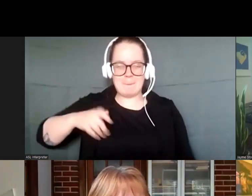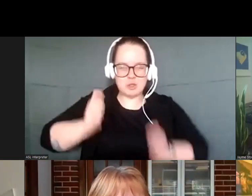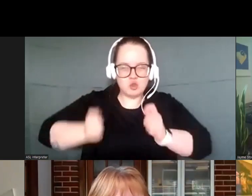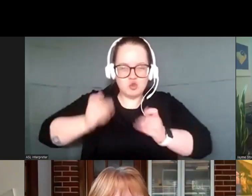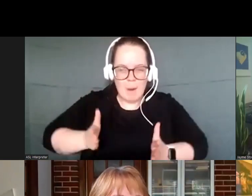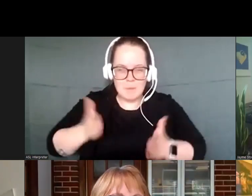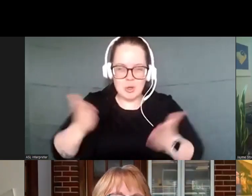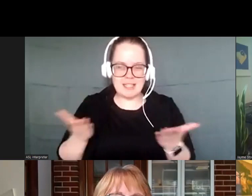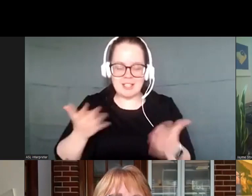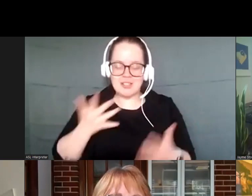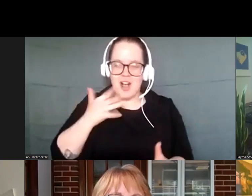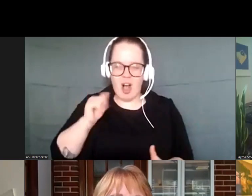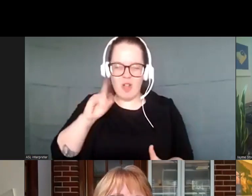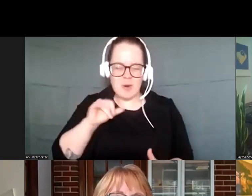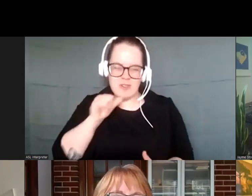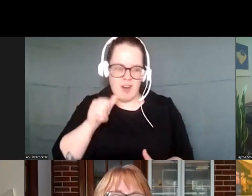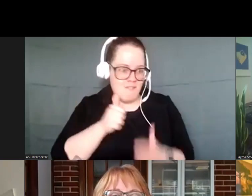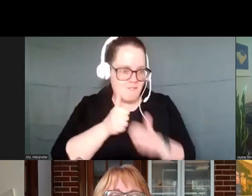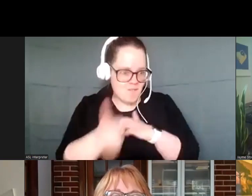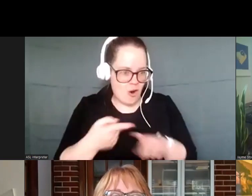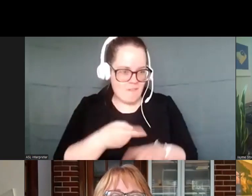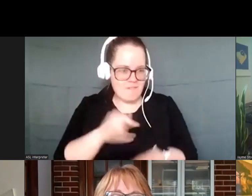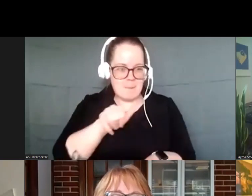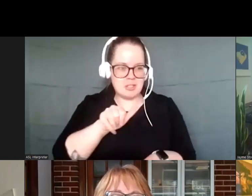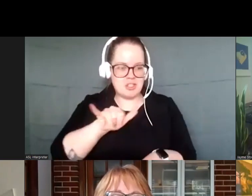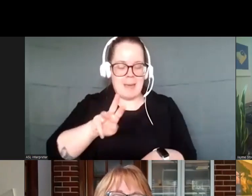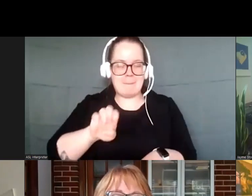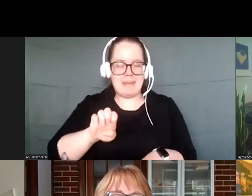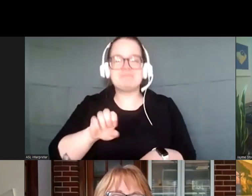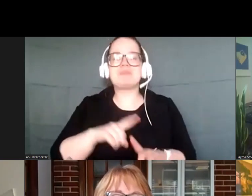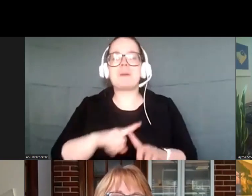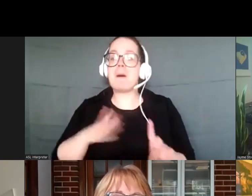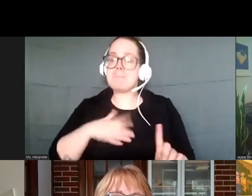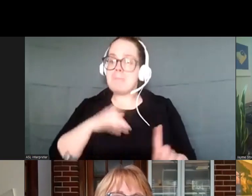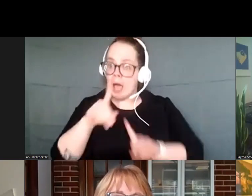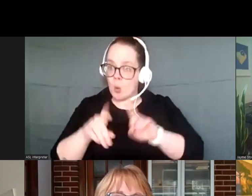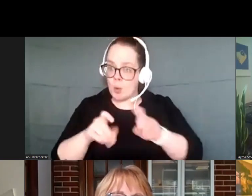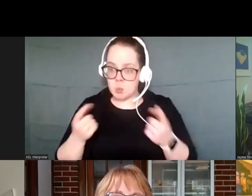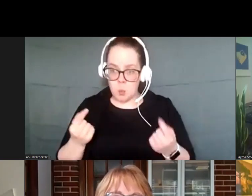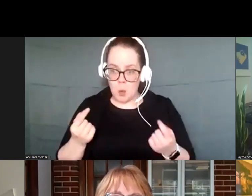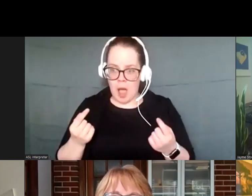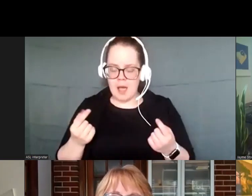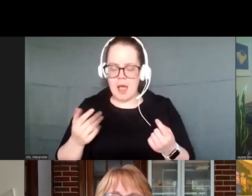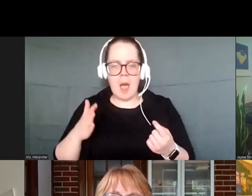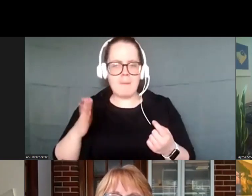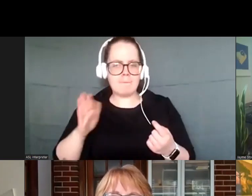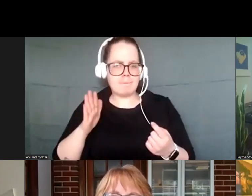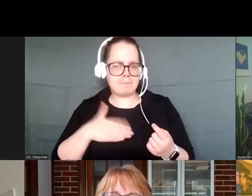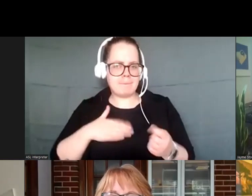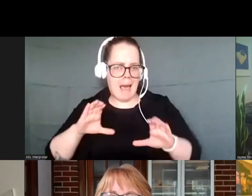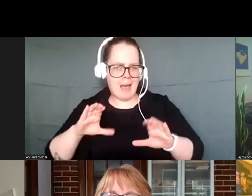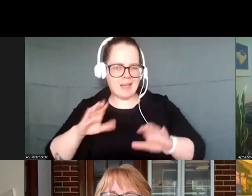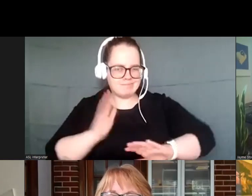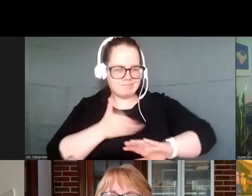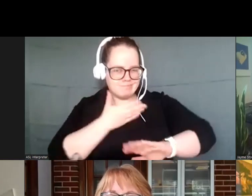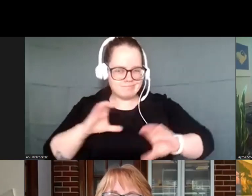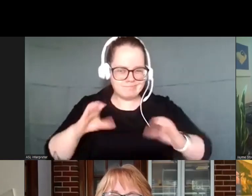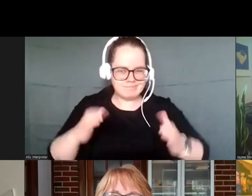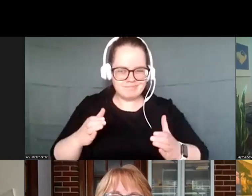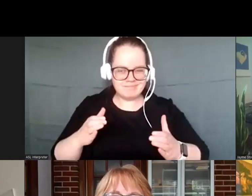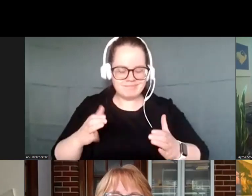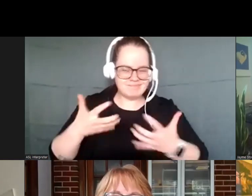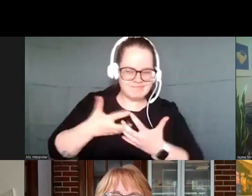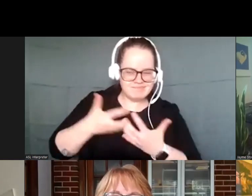Jayme. Yeah, my question is, so my bandmate, we actually met over Instagram, and he lives over in